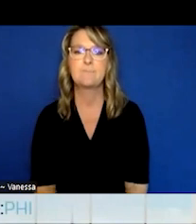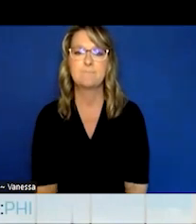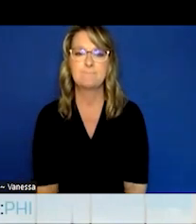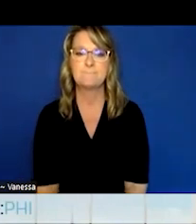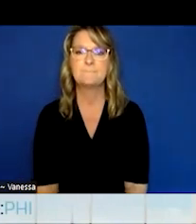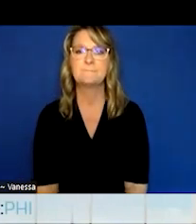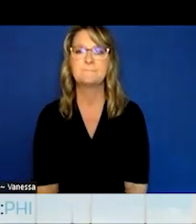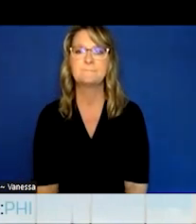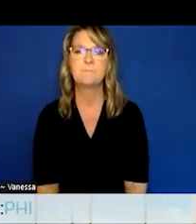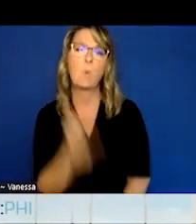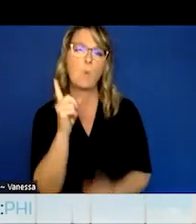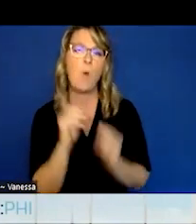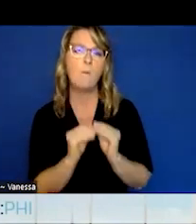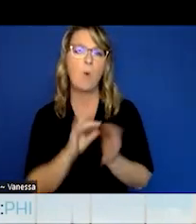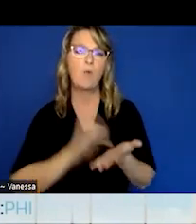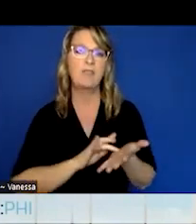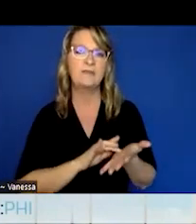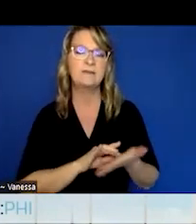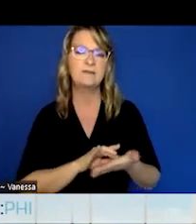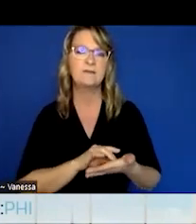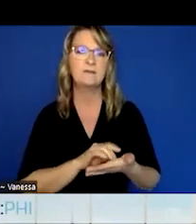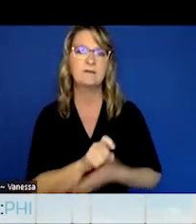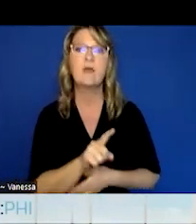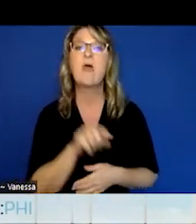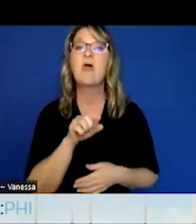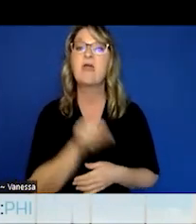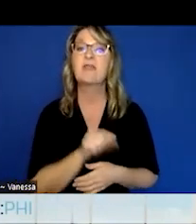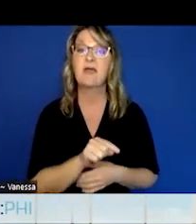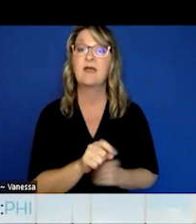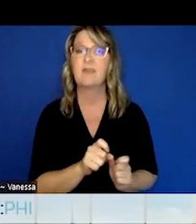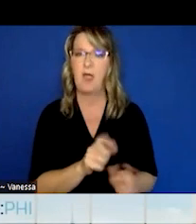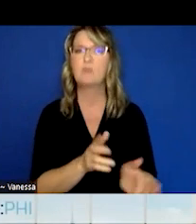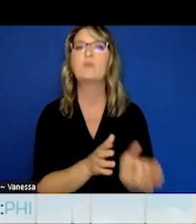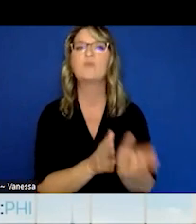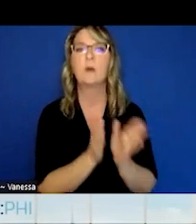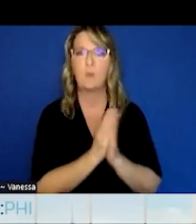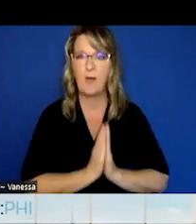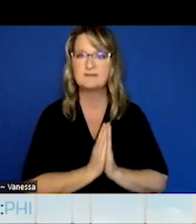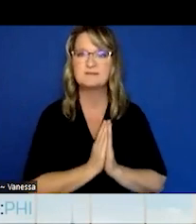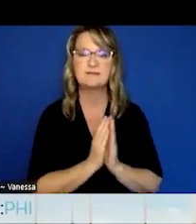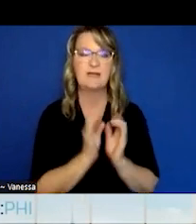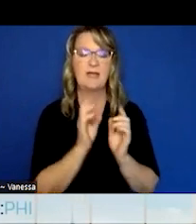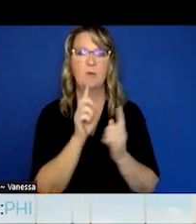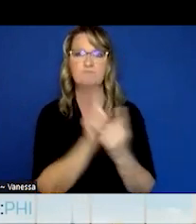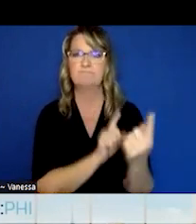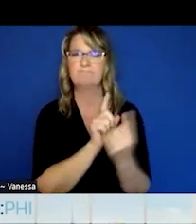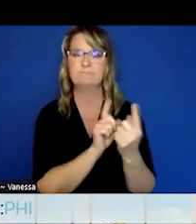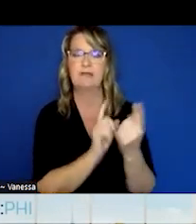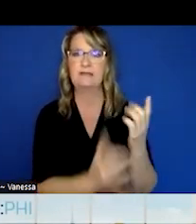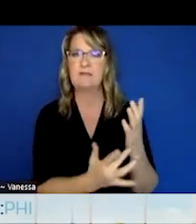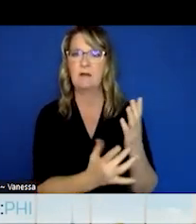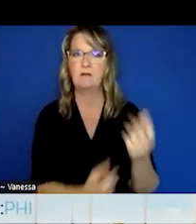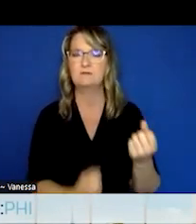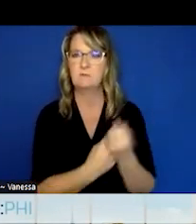And one more link. Lastly, this is the link through which you can directly request individualized technical assistance from our team of